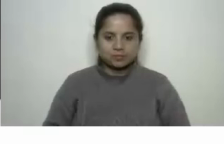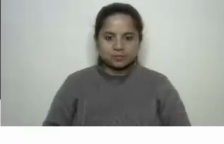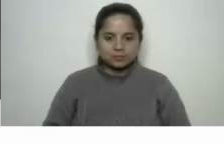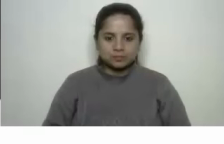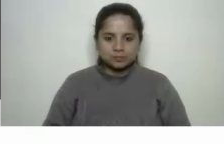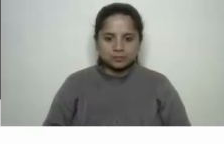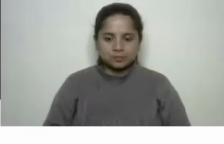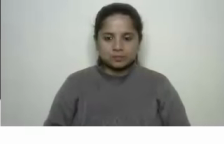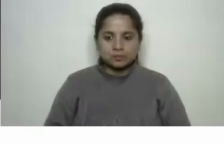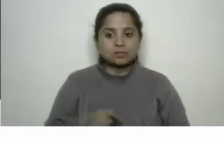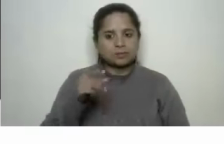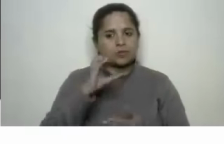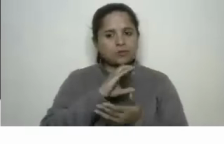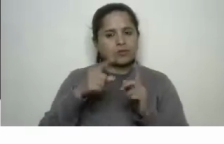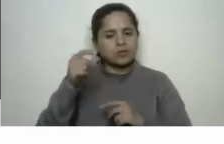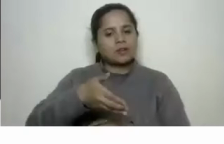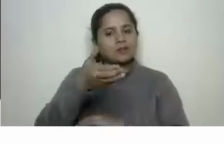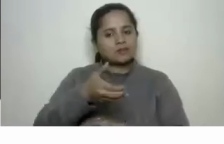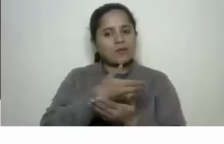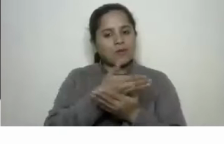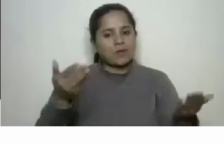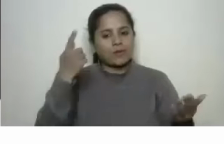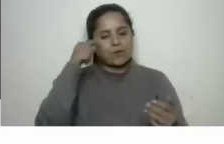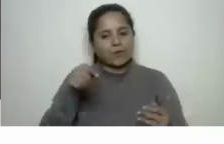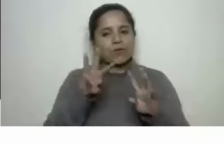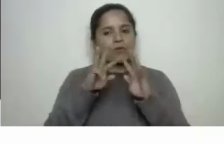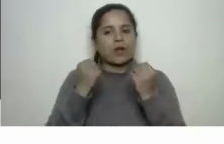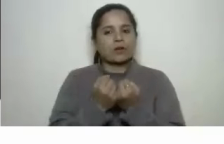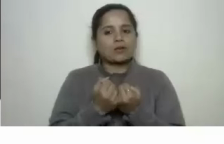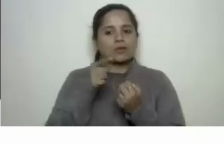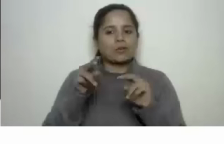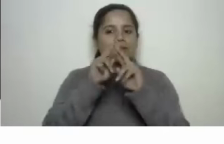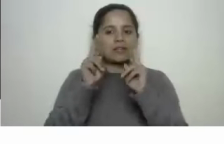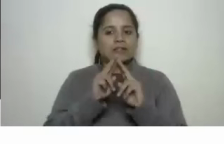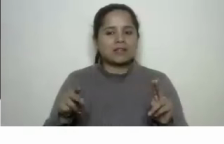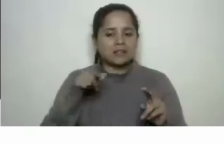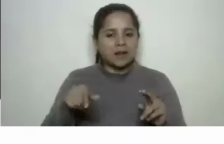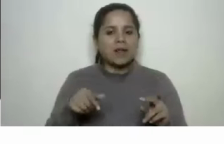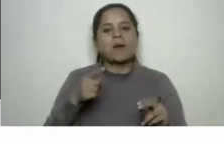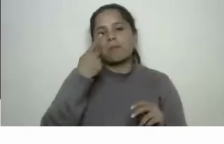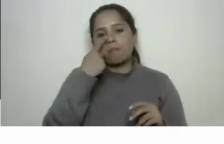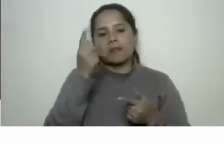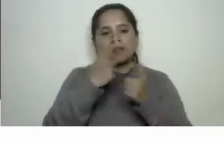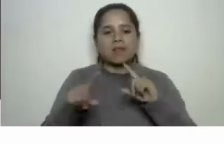Do use the chat feature to wish the participants of the workshop a happy International Mother Language Day.